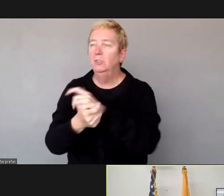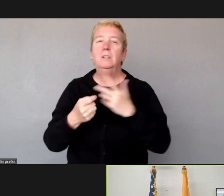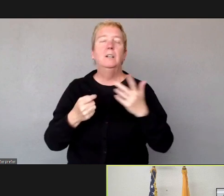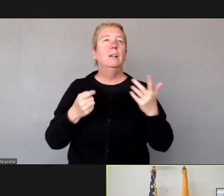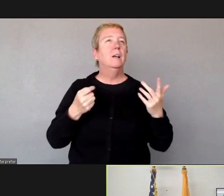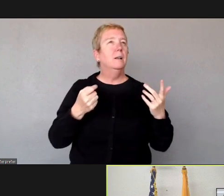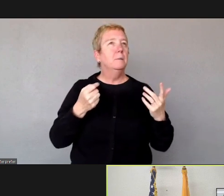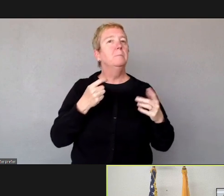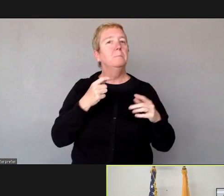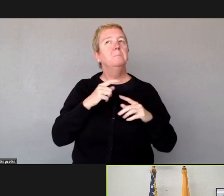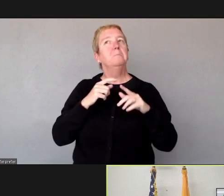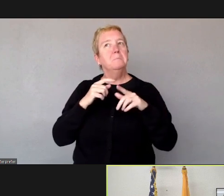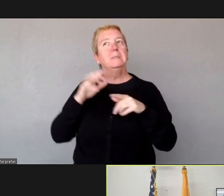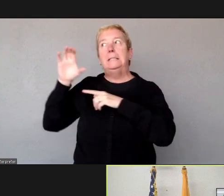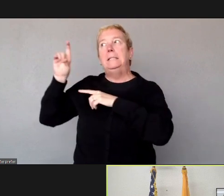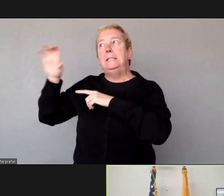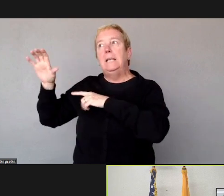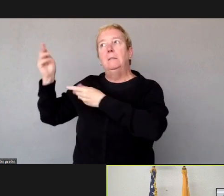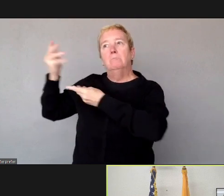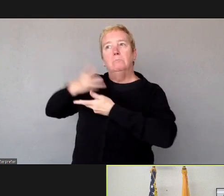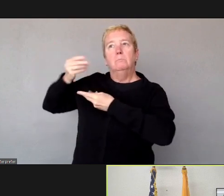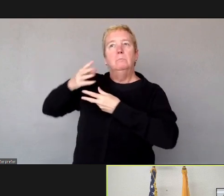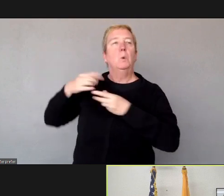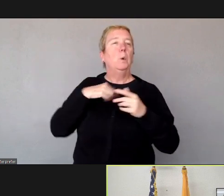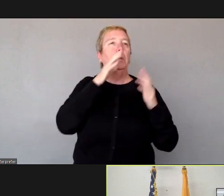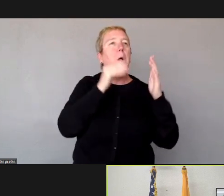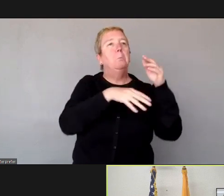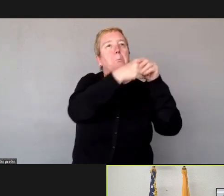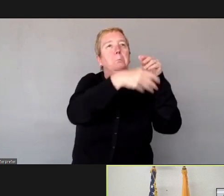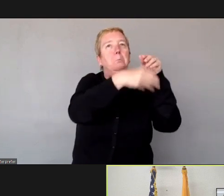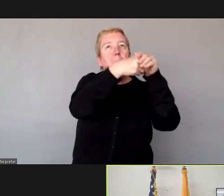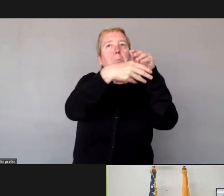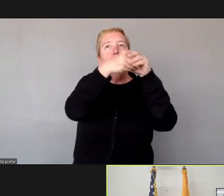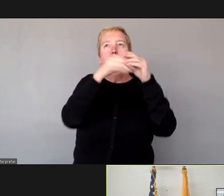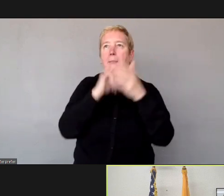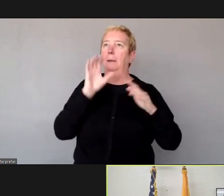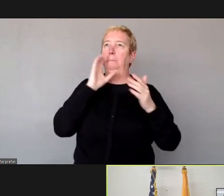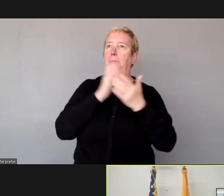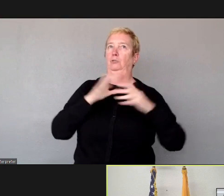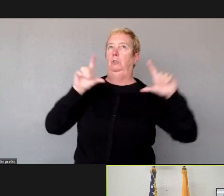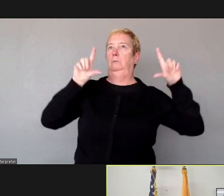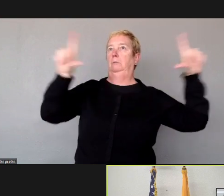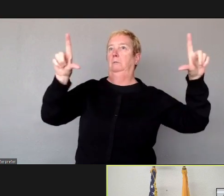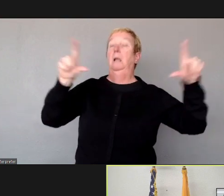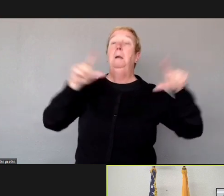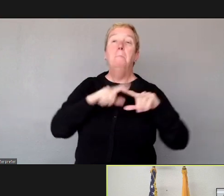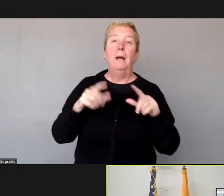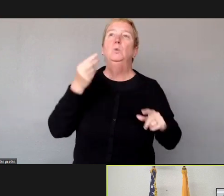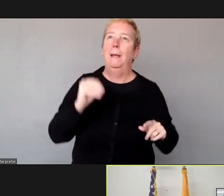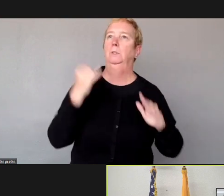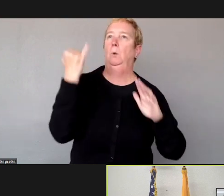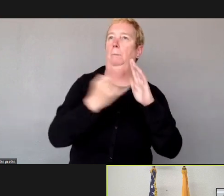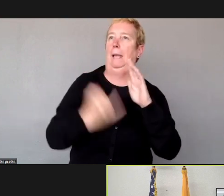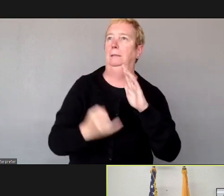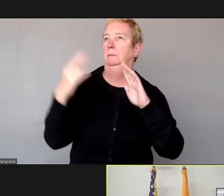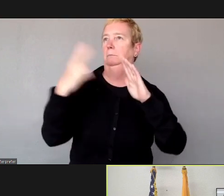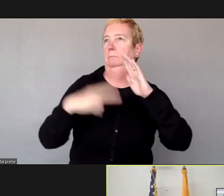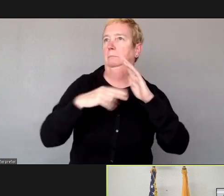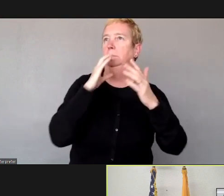by additional data from the CDC. But I think what allowed us to be, start ahead and stay ahead was